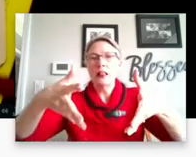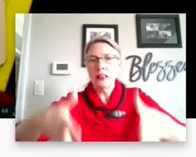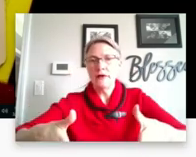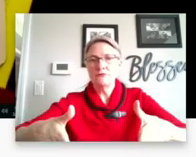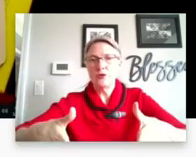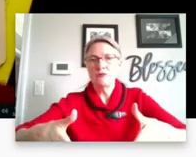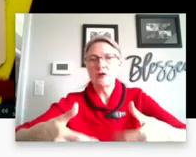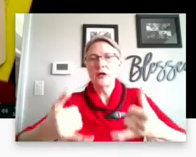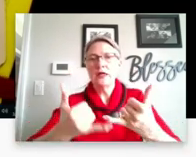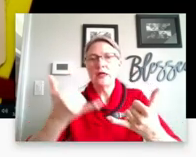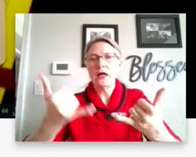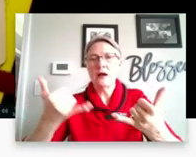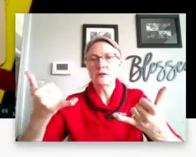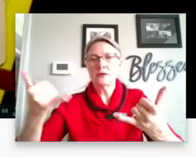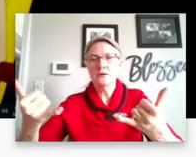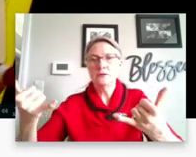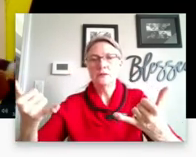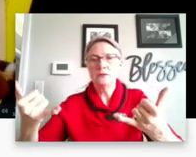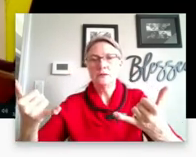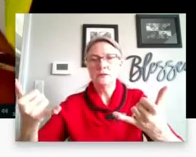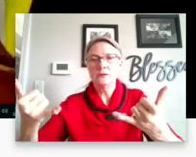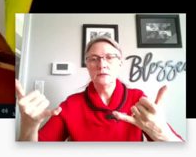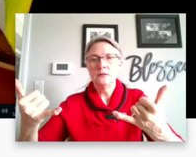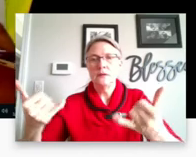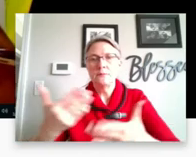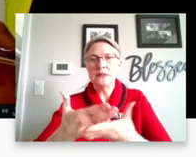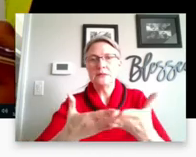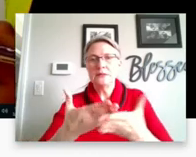of leftover yarn